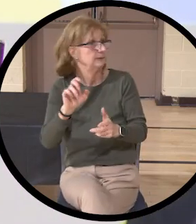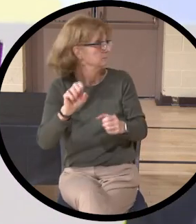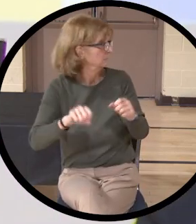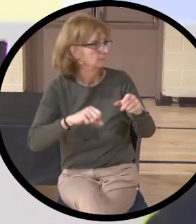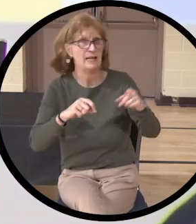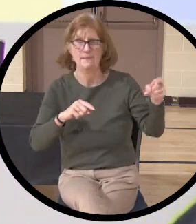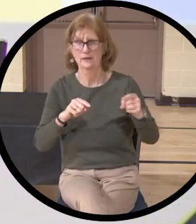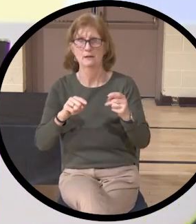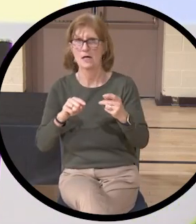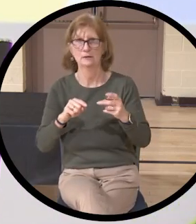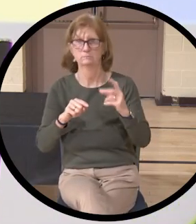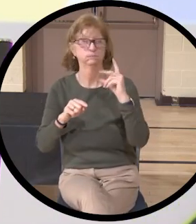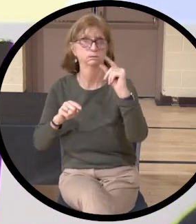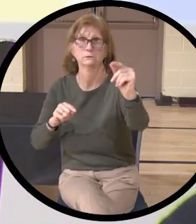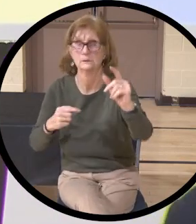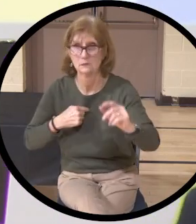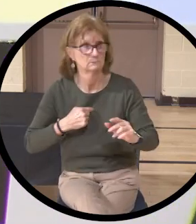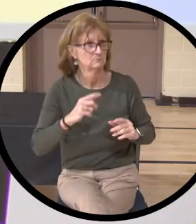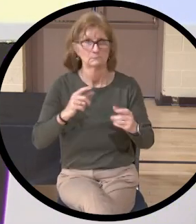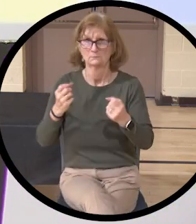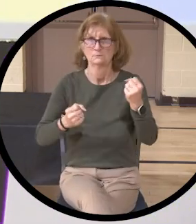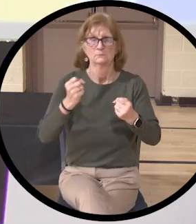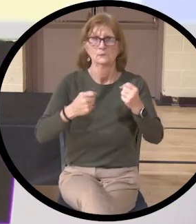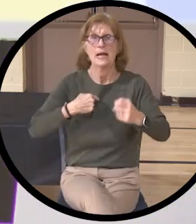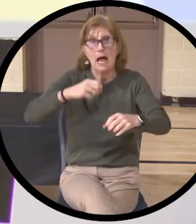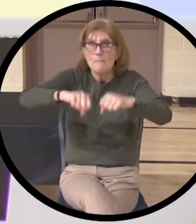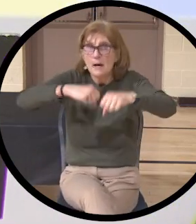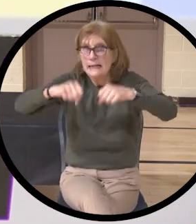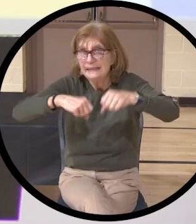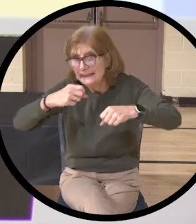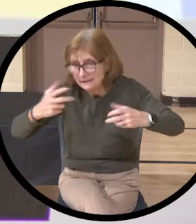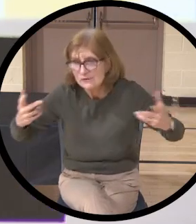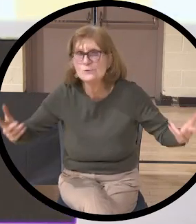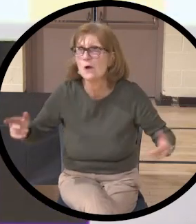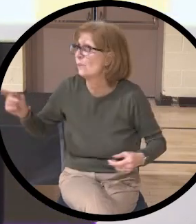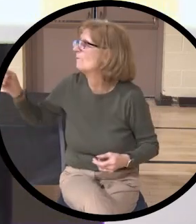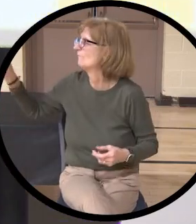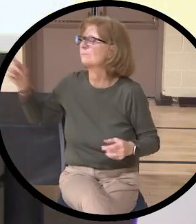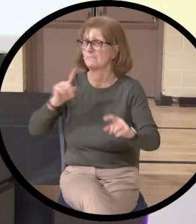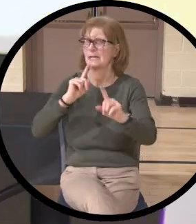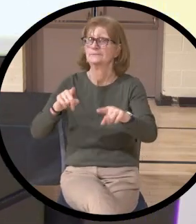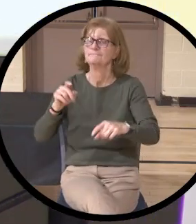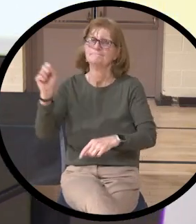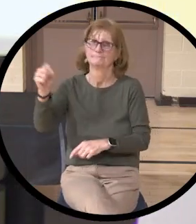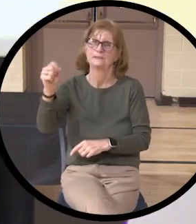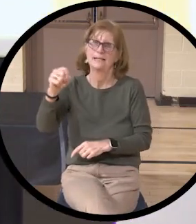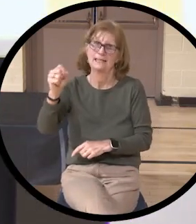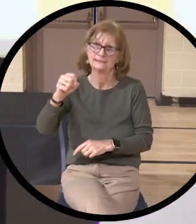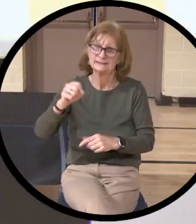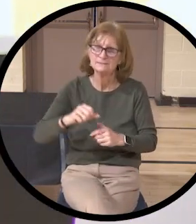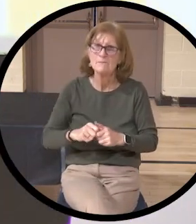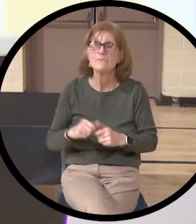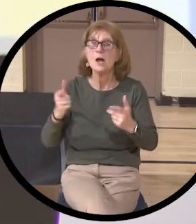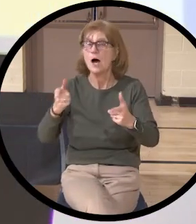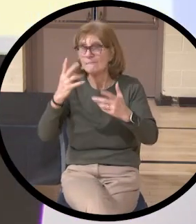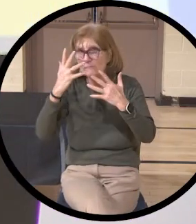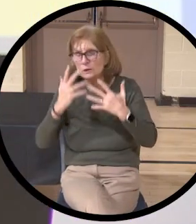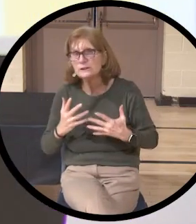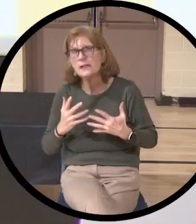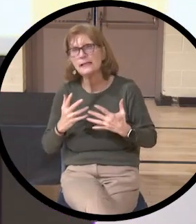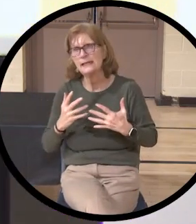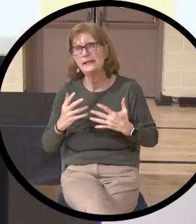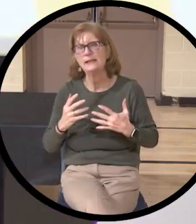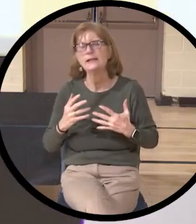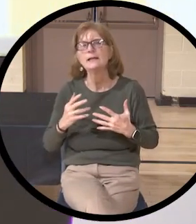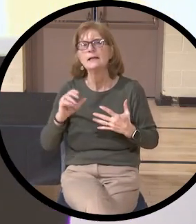40 mile an hour, and it's not ideal. Yeah, unfortunately, the speed humps are not really designed for